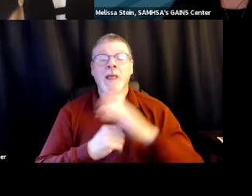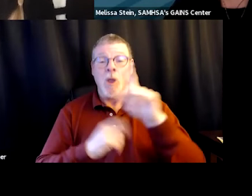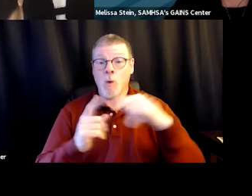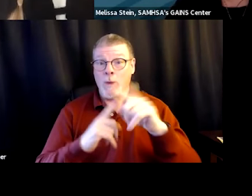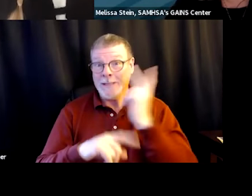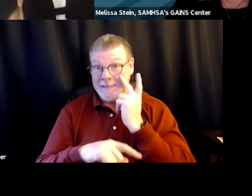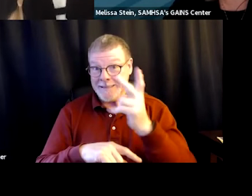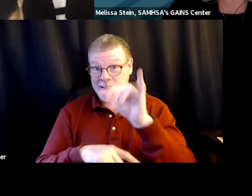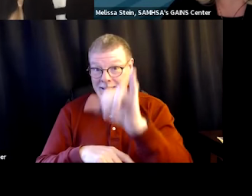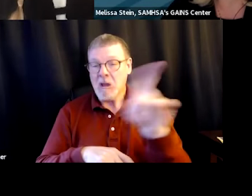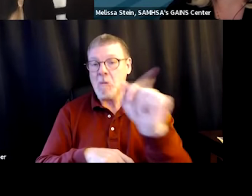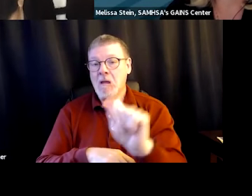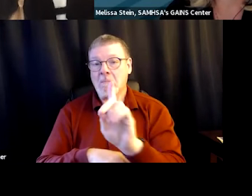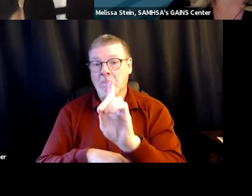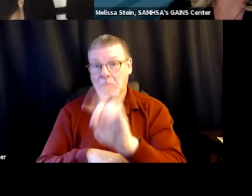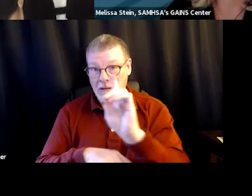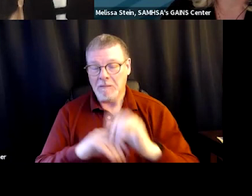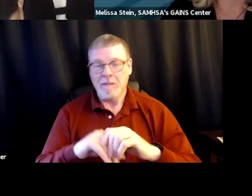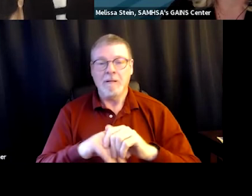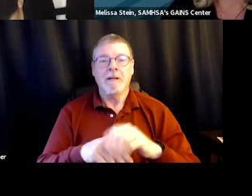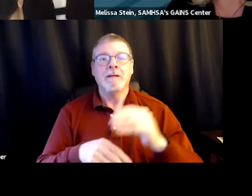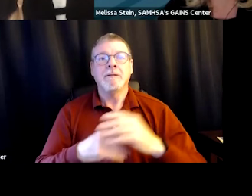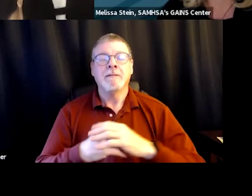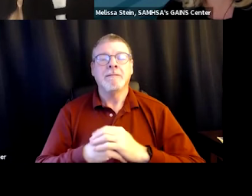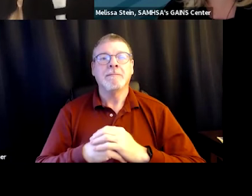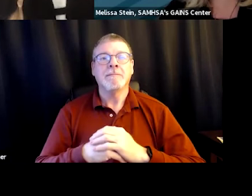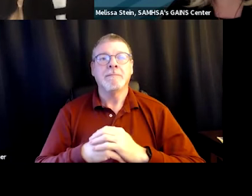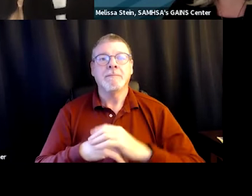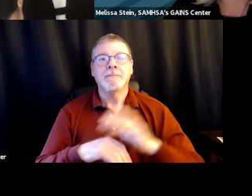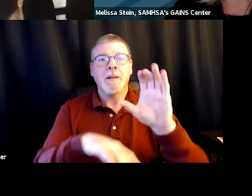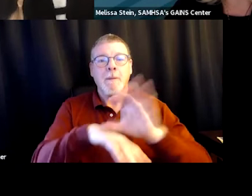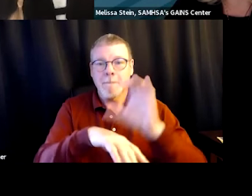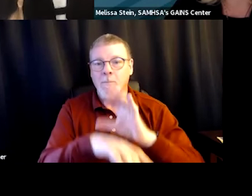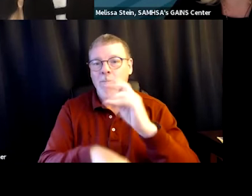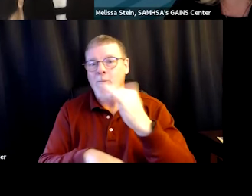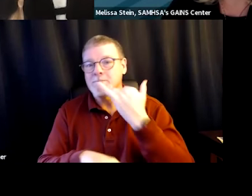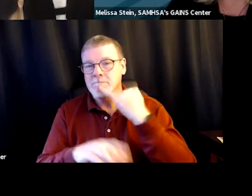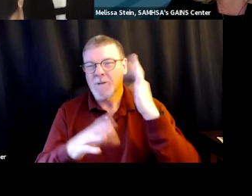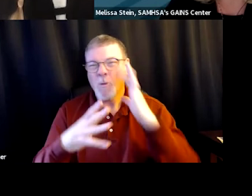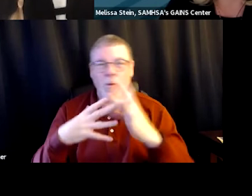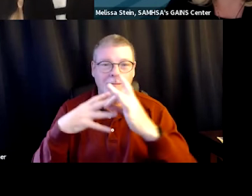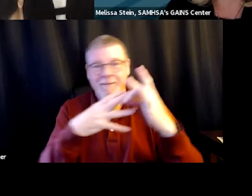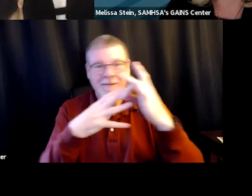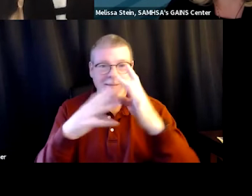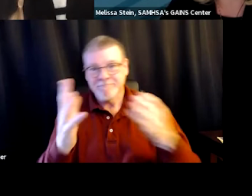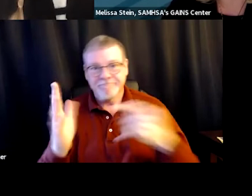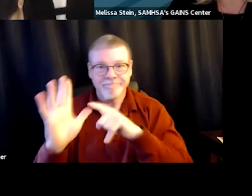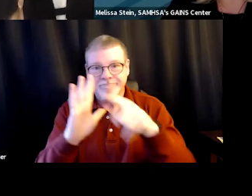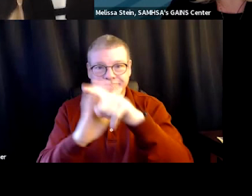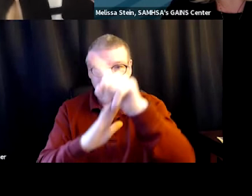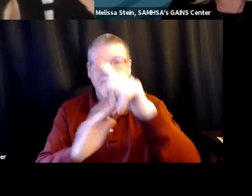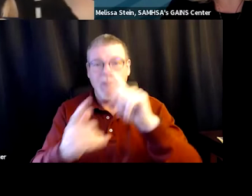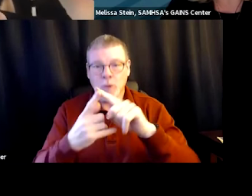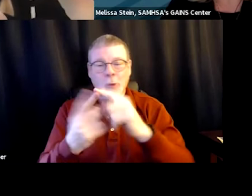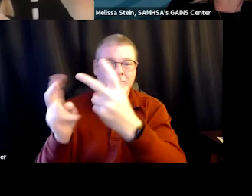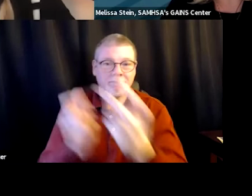that, you can click on it and your computer or your phone will guide you through steps you need to take to